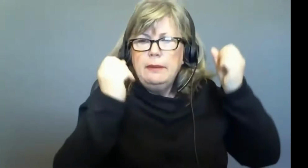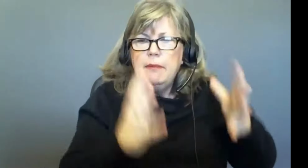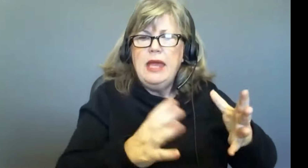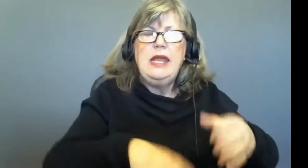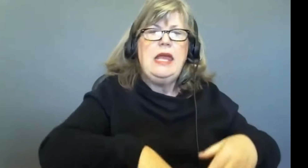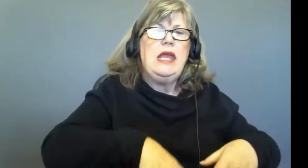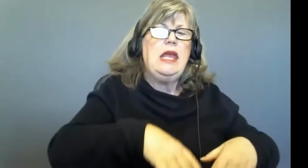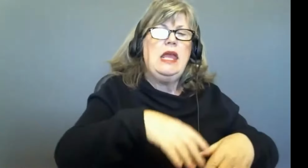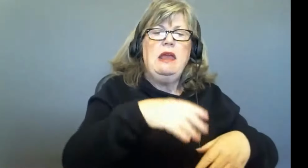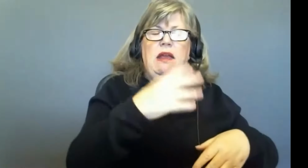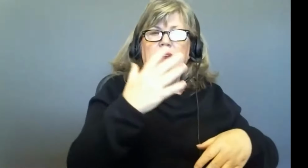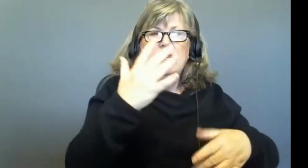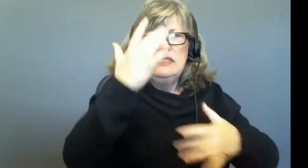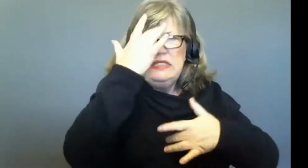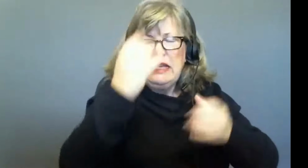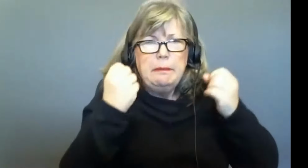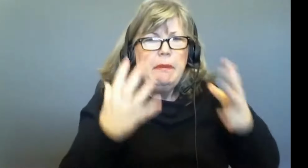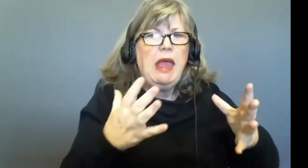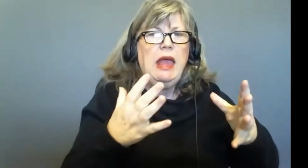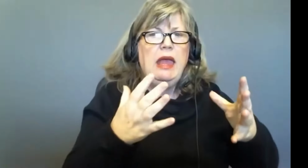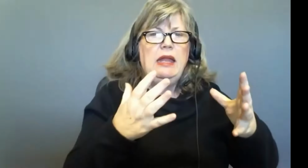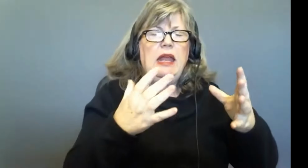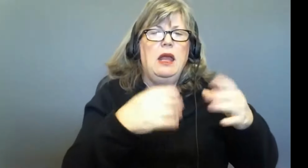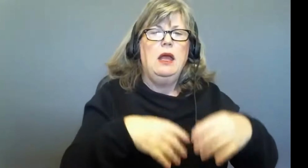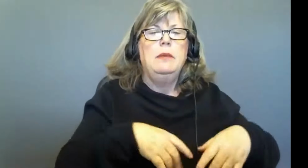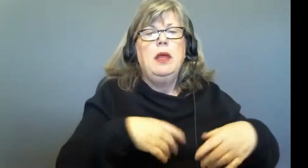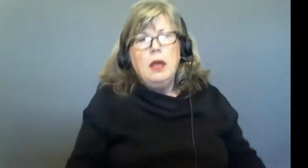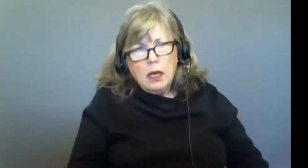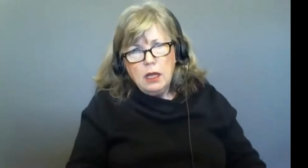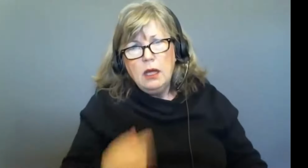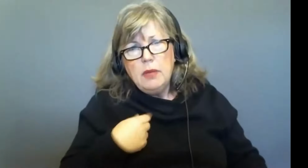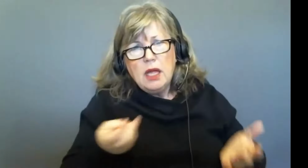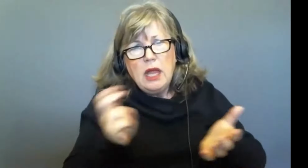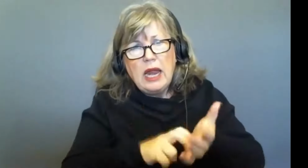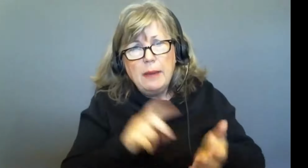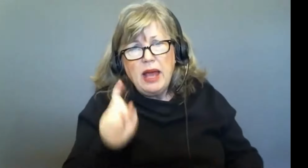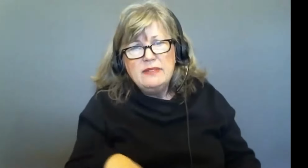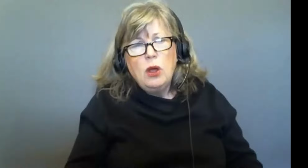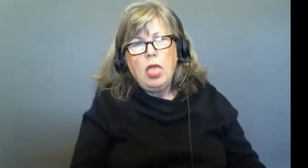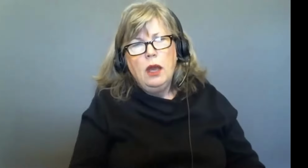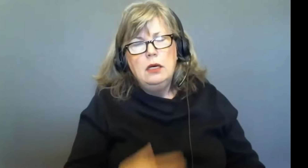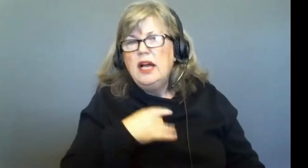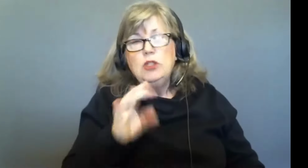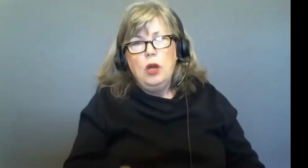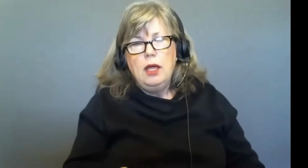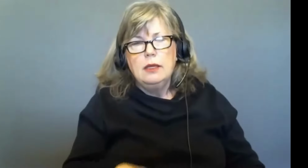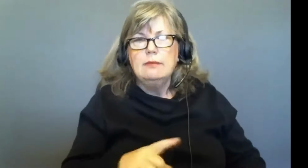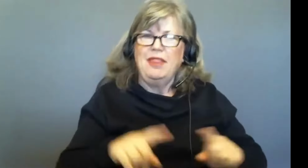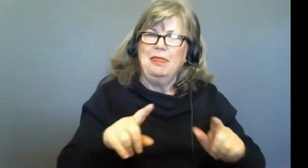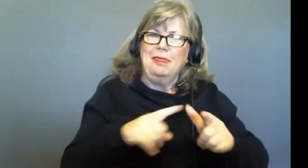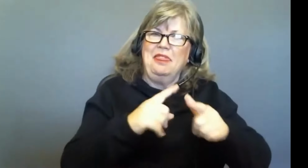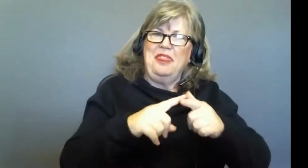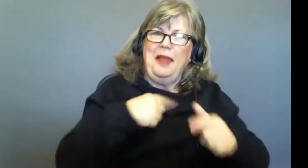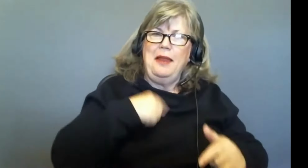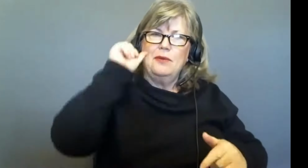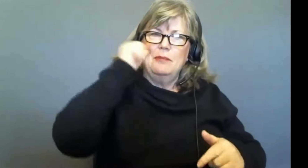social lists of social problems, I don't like it either. But then I remind myself, this is what my job is. I've signed up